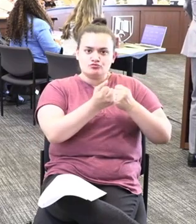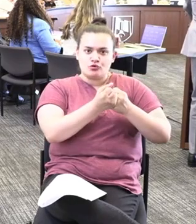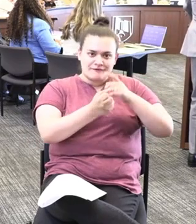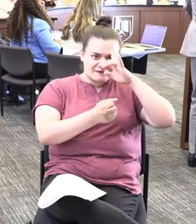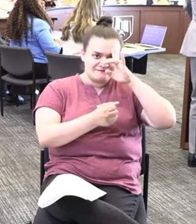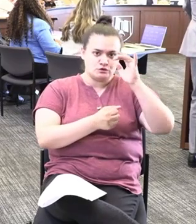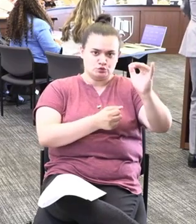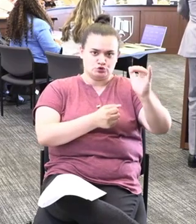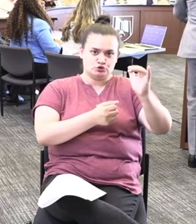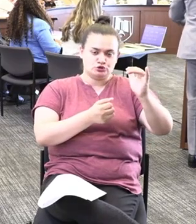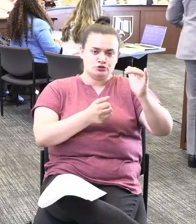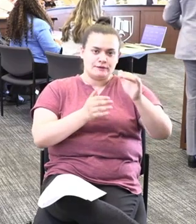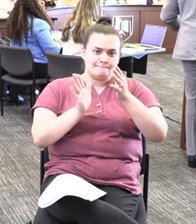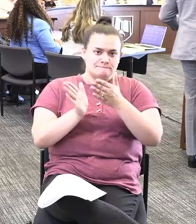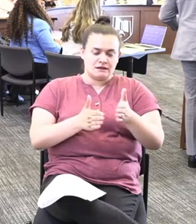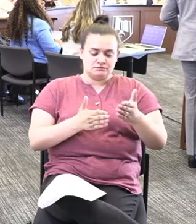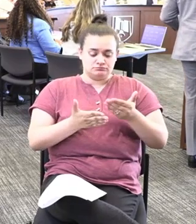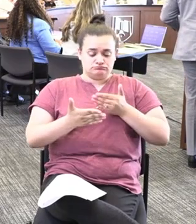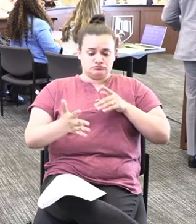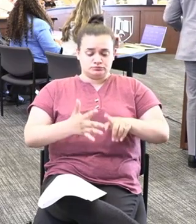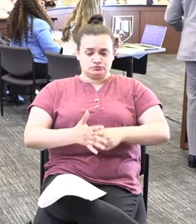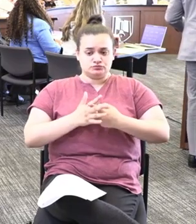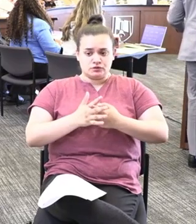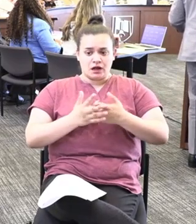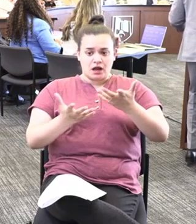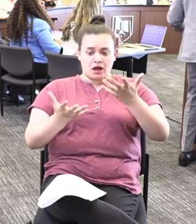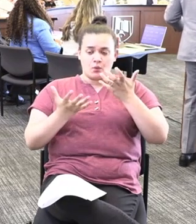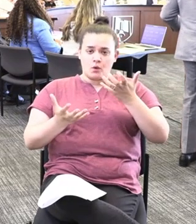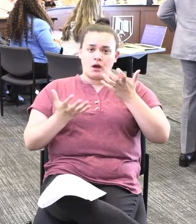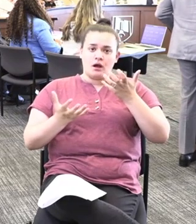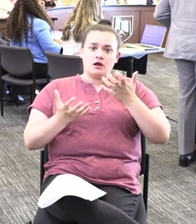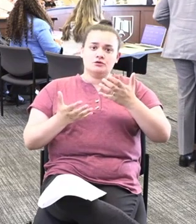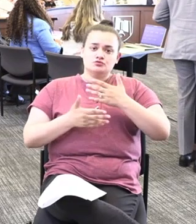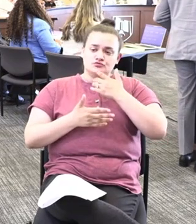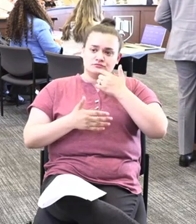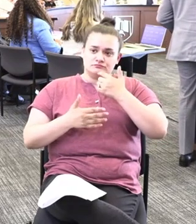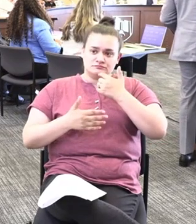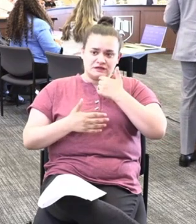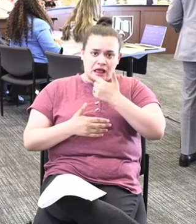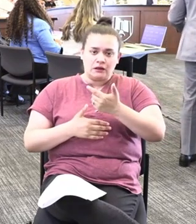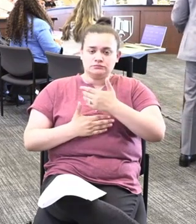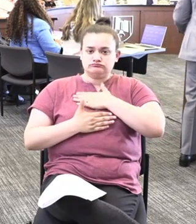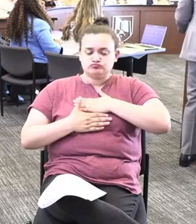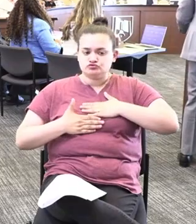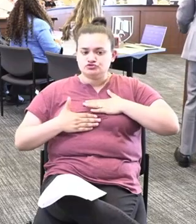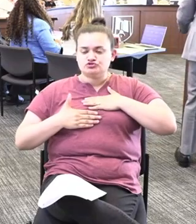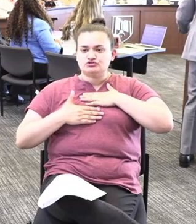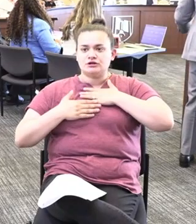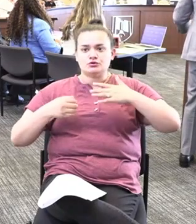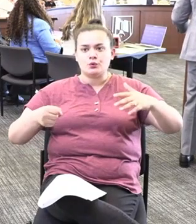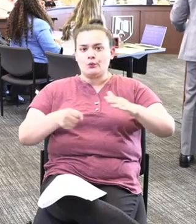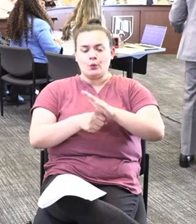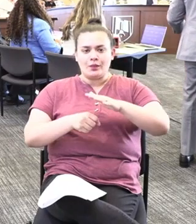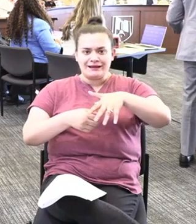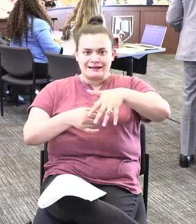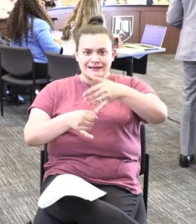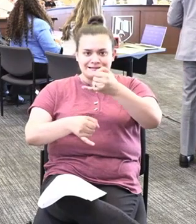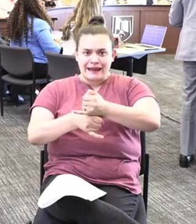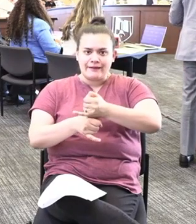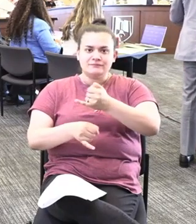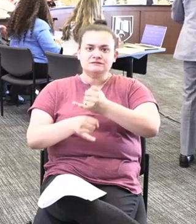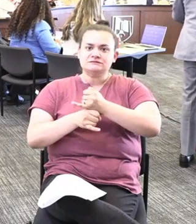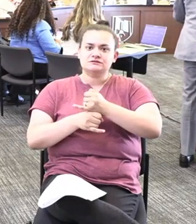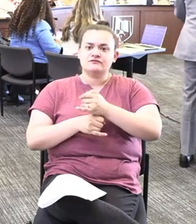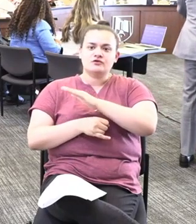plans. Before I get started, I would like to extend my sincere appreciation to the entire campus for their